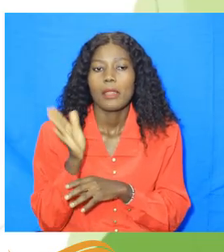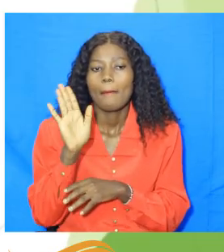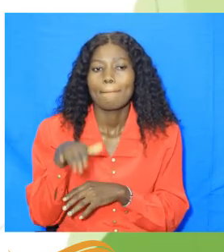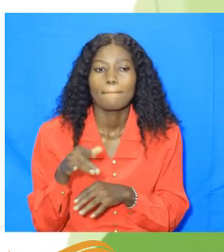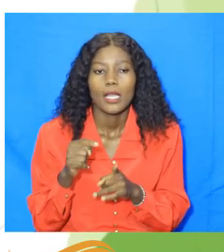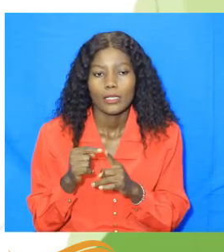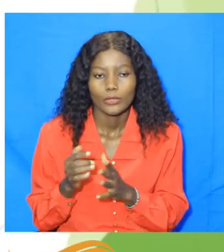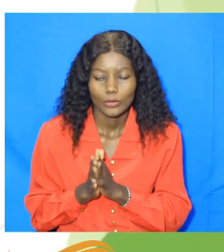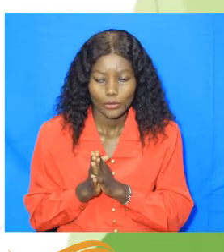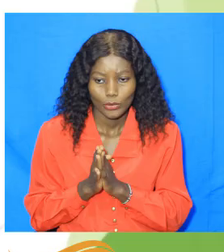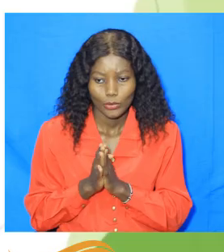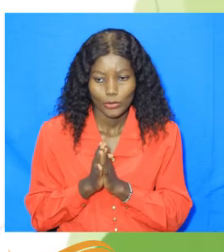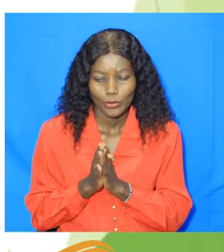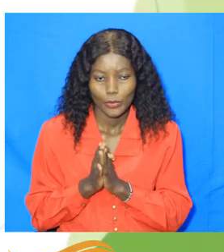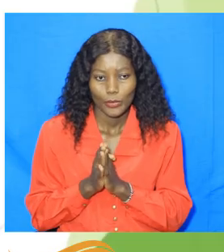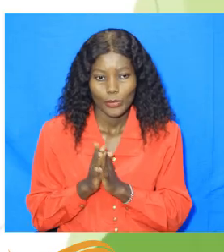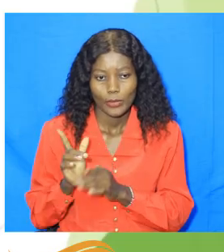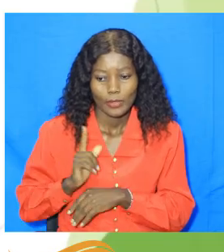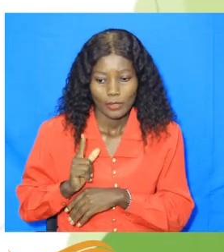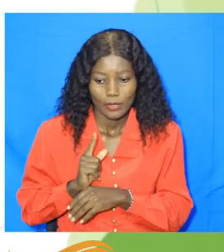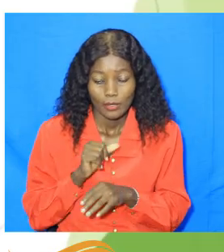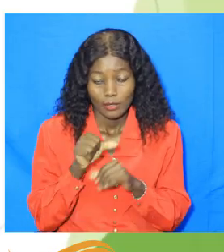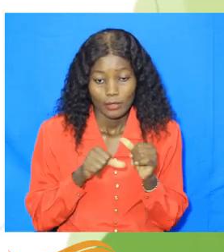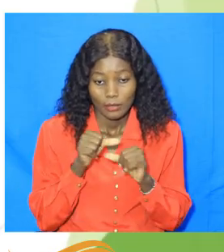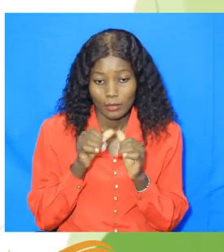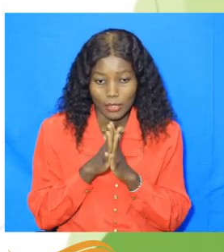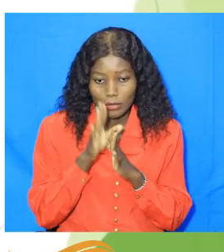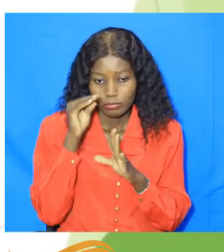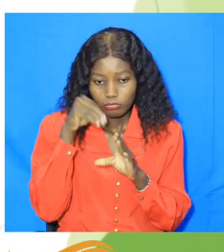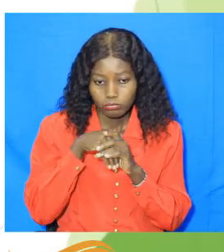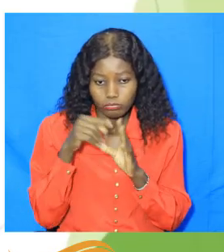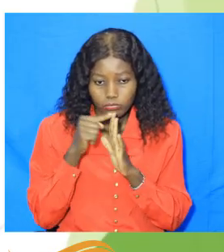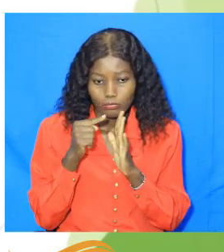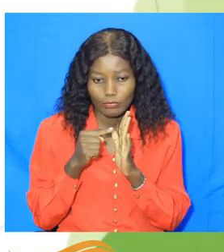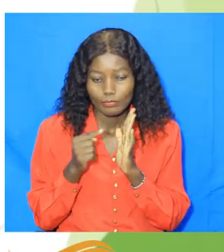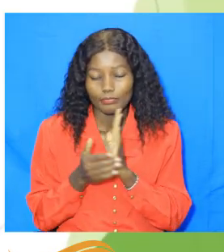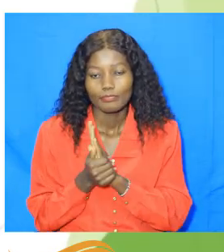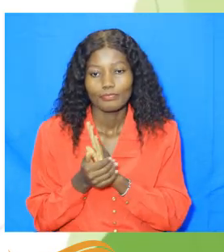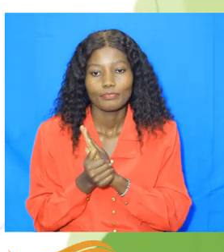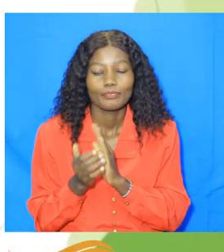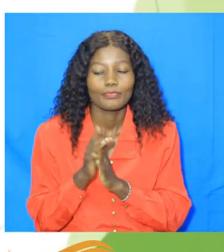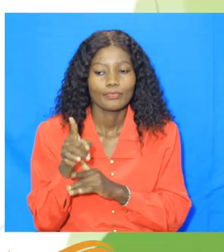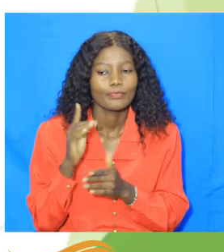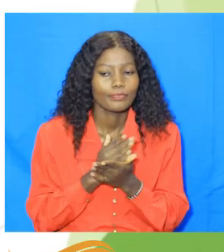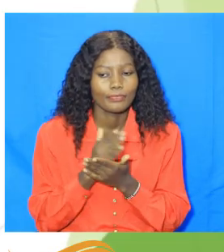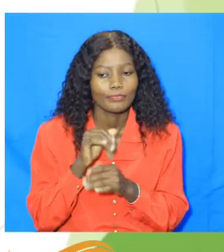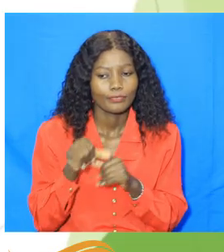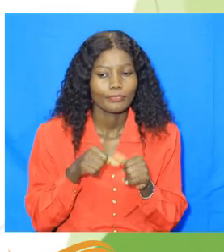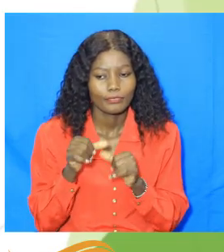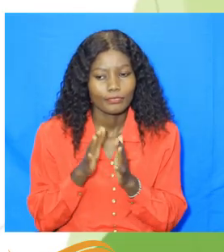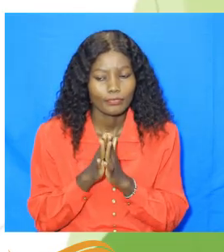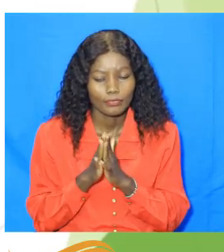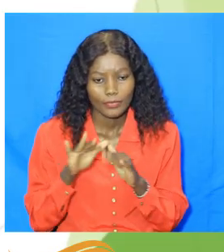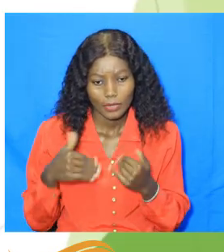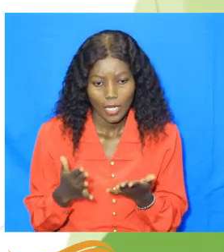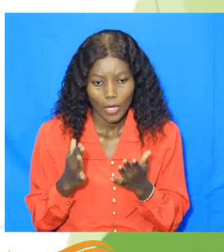to Madam about scoring techniques. She shared about scoring criteria,